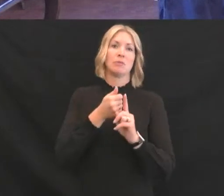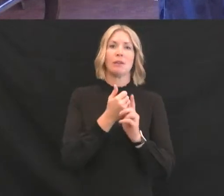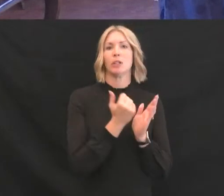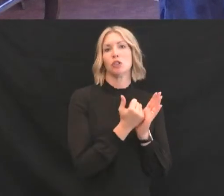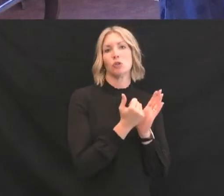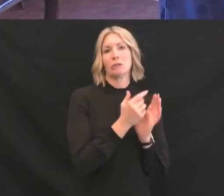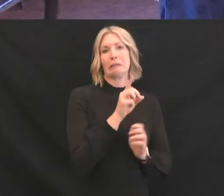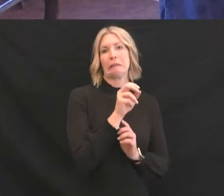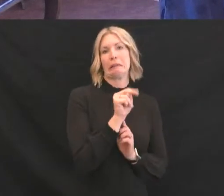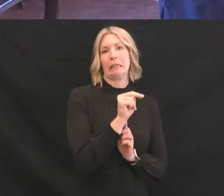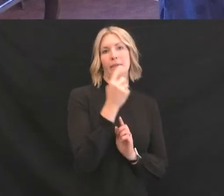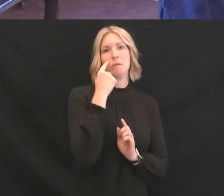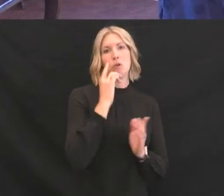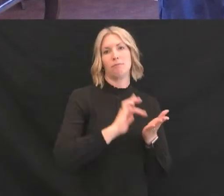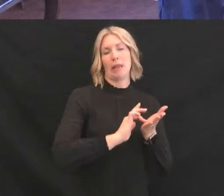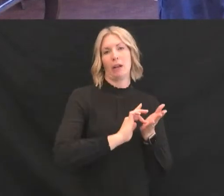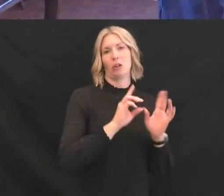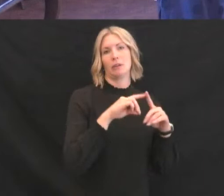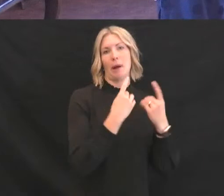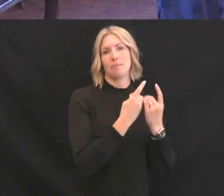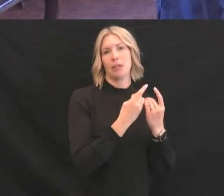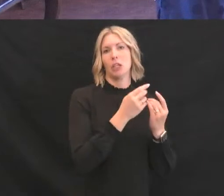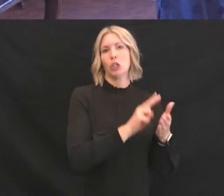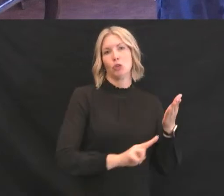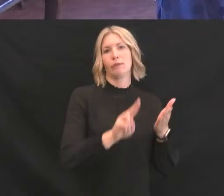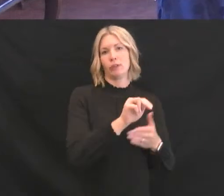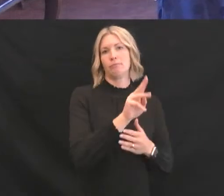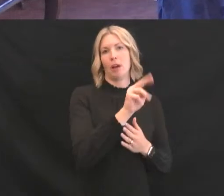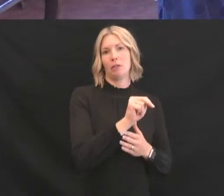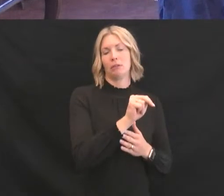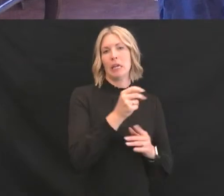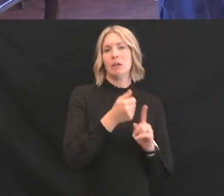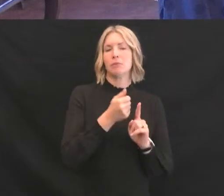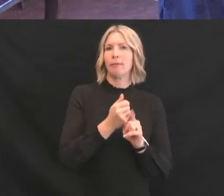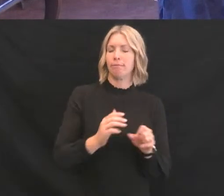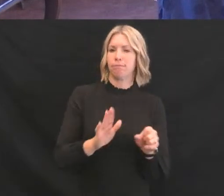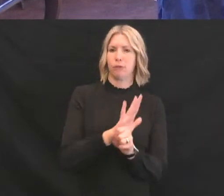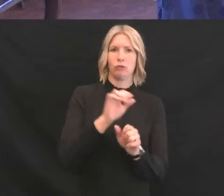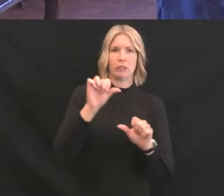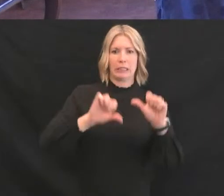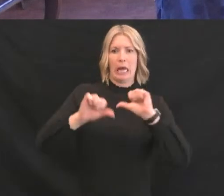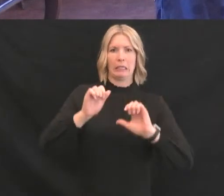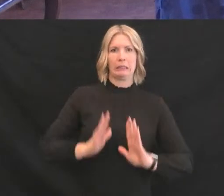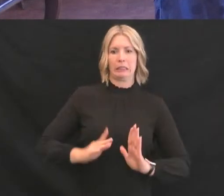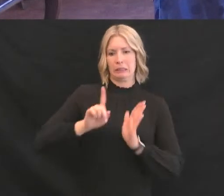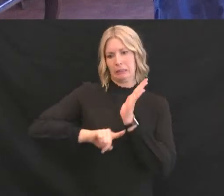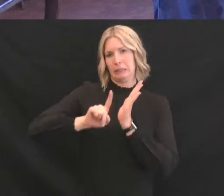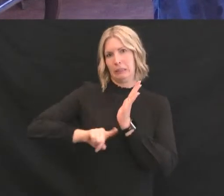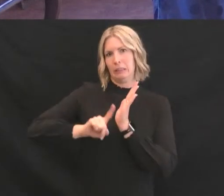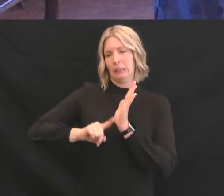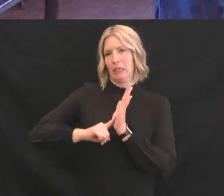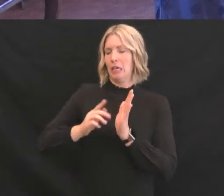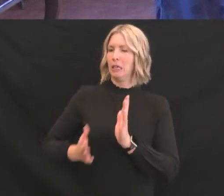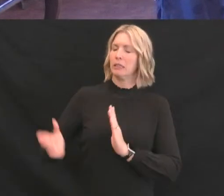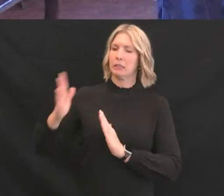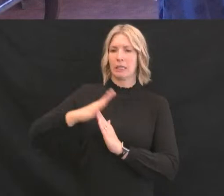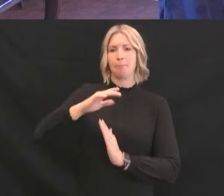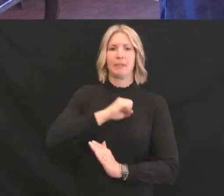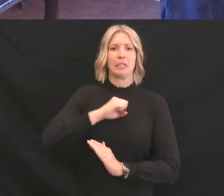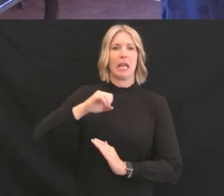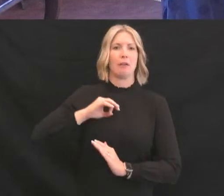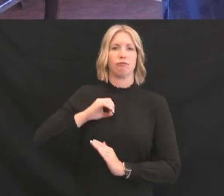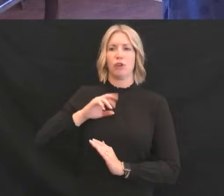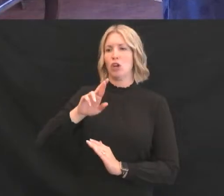Medicine, Memorial University. He is also a clinician scientist, professor of medicine, and staff rheumatologist at Eastern